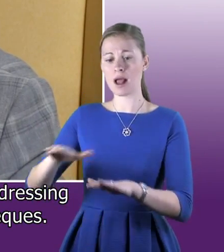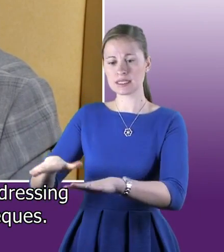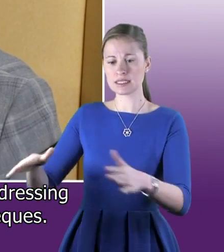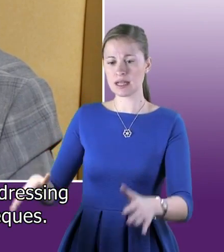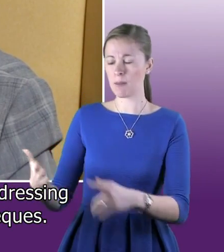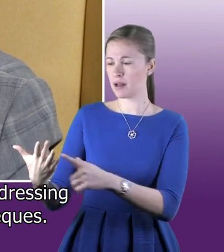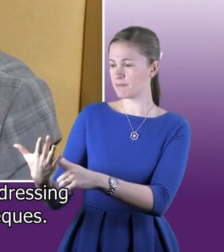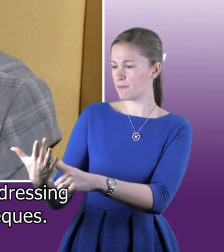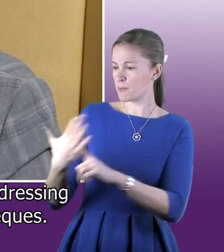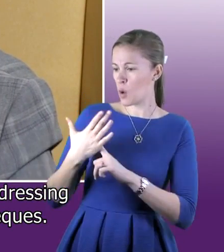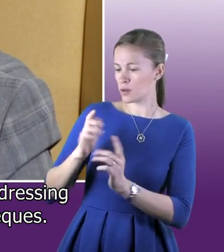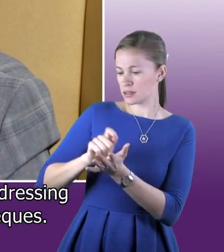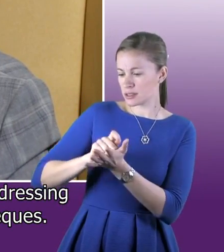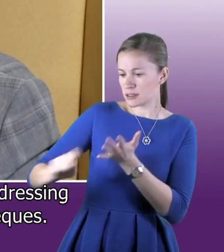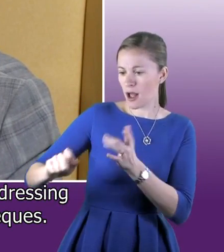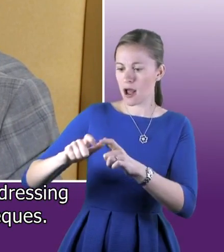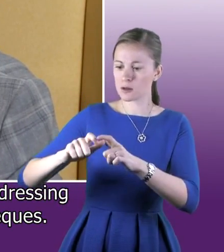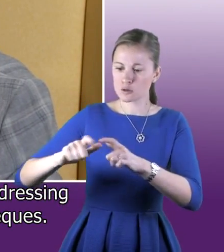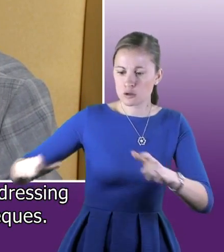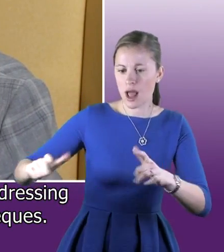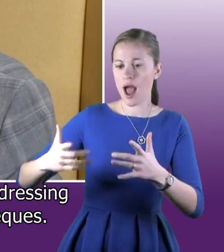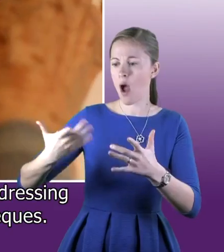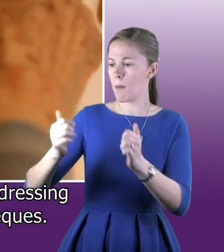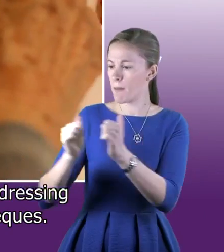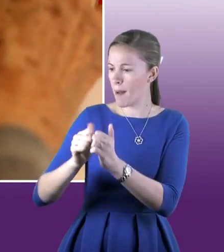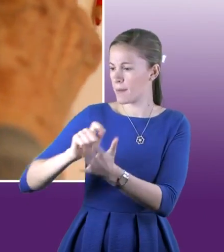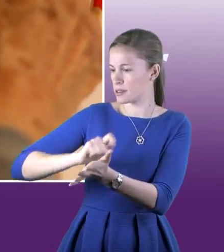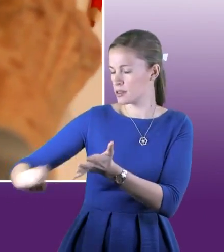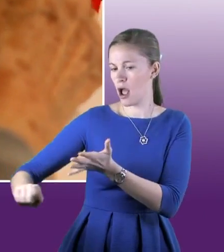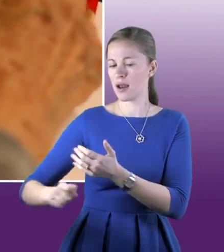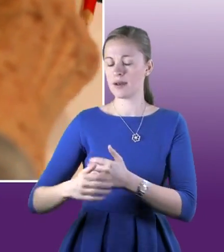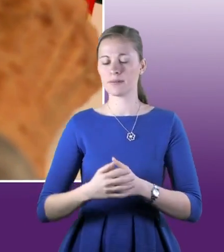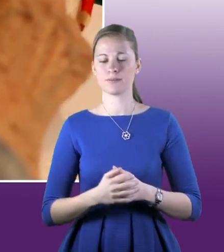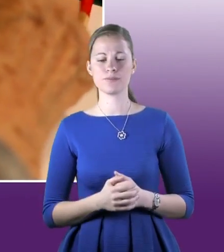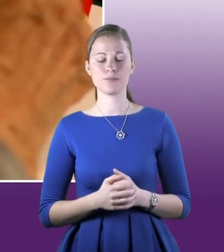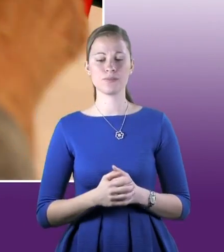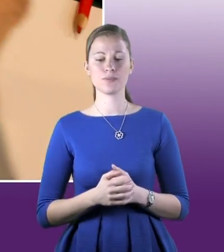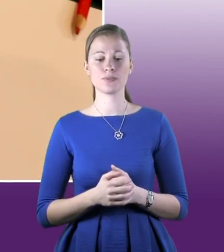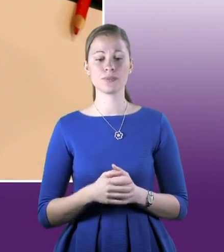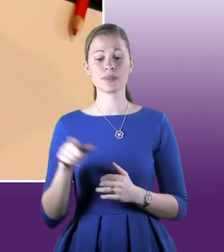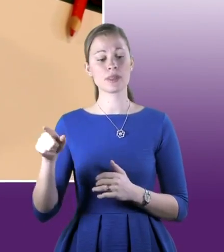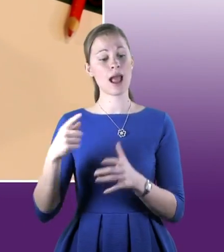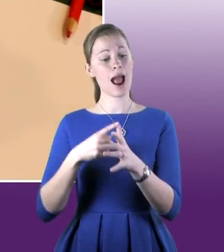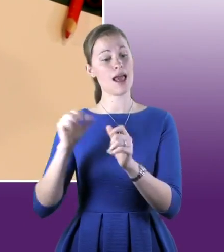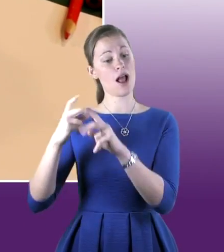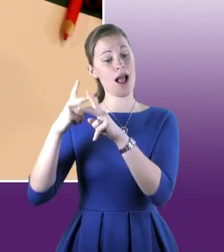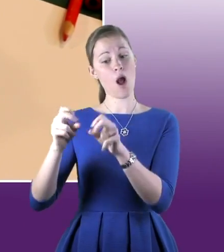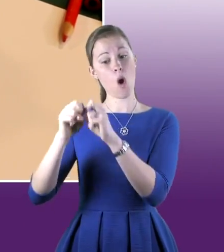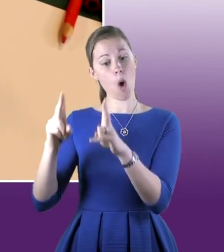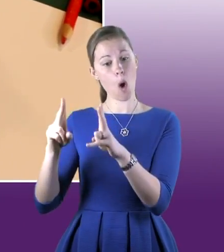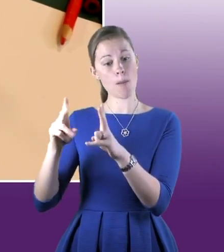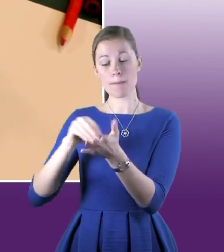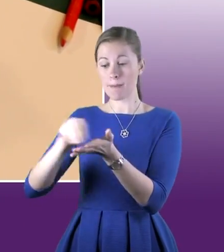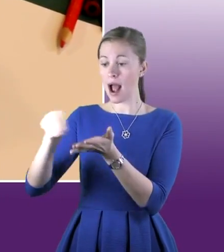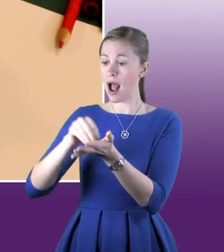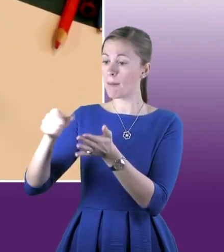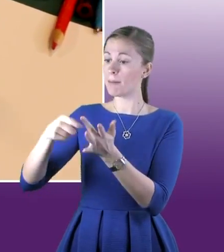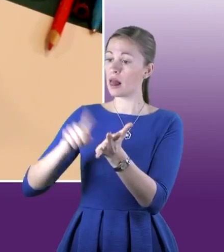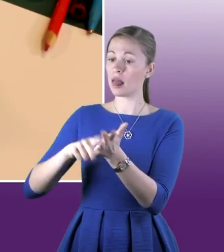table and make me sign bits of paper and checks. Though Annie's care home bills were always paid on time, the